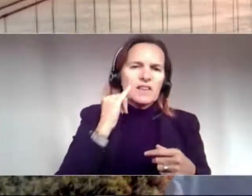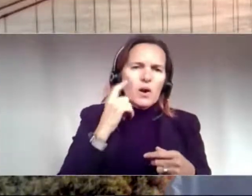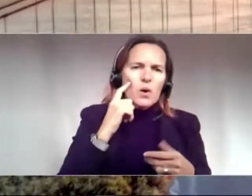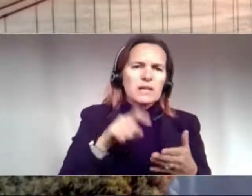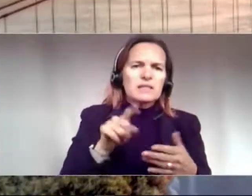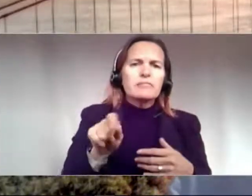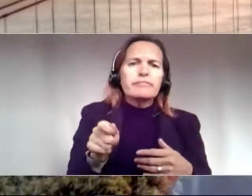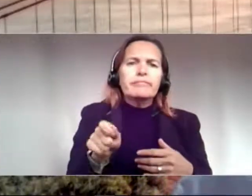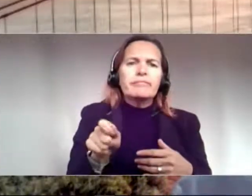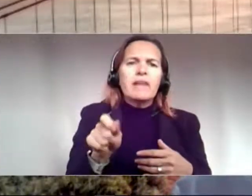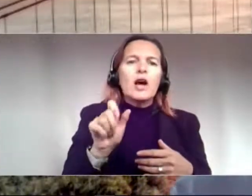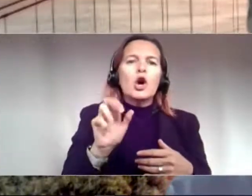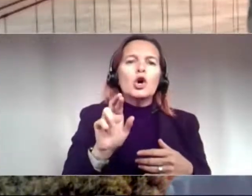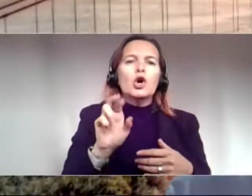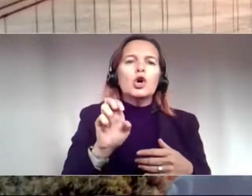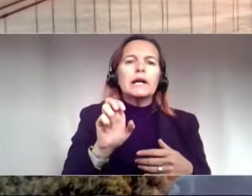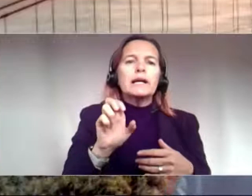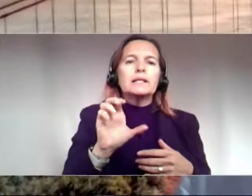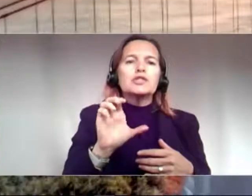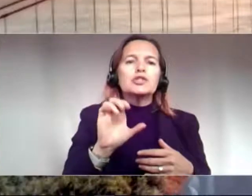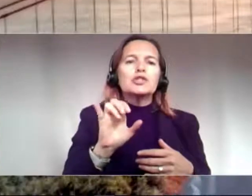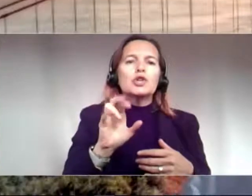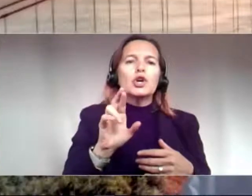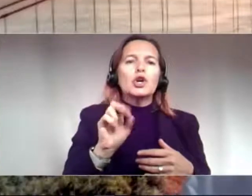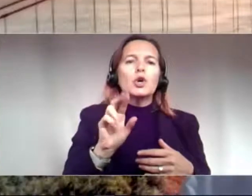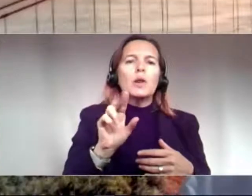air conditioner, please use it.